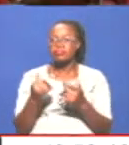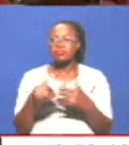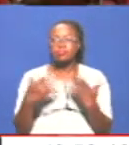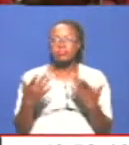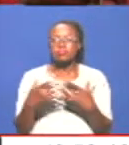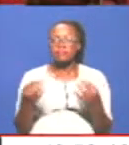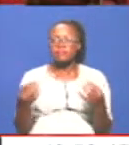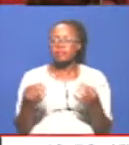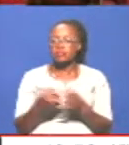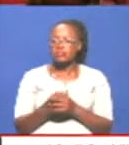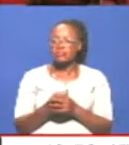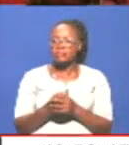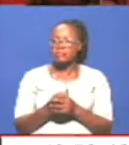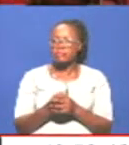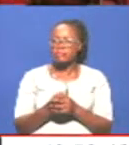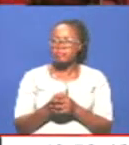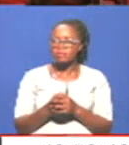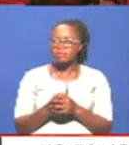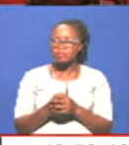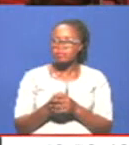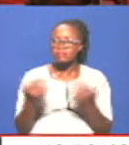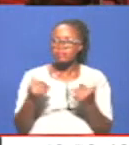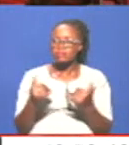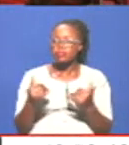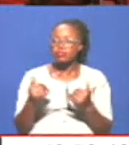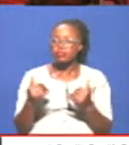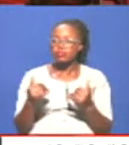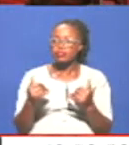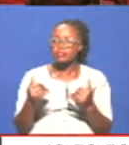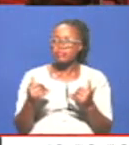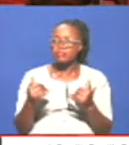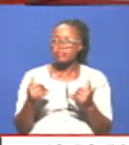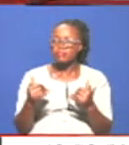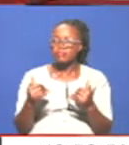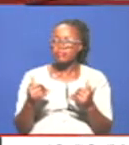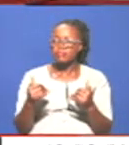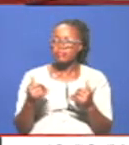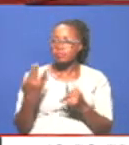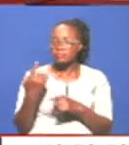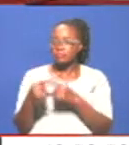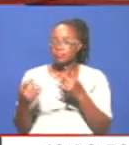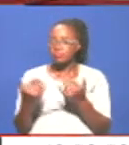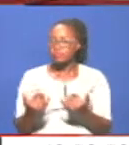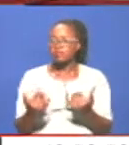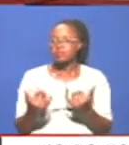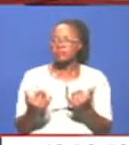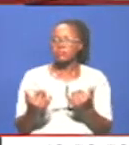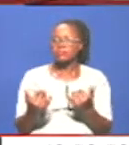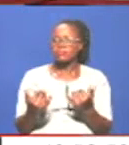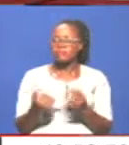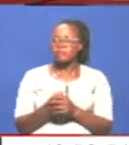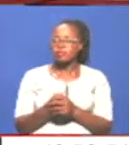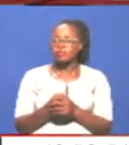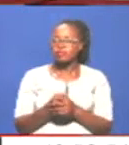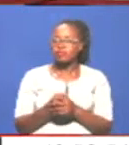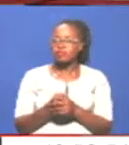have you moved? I've been playing the game for, I think, almost 4 years. And it's taken